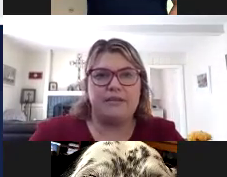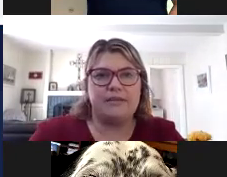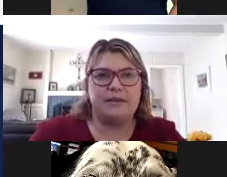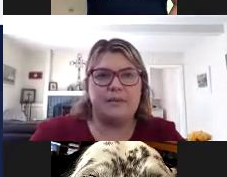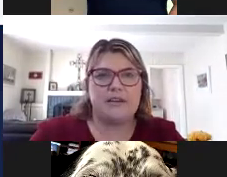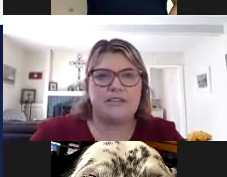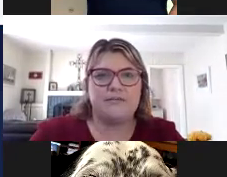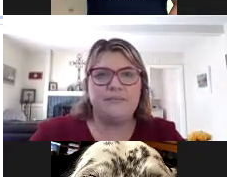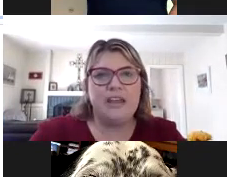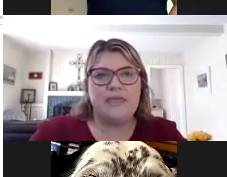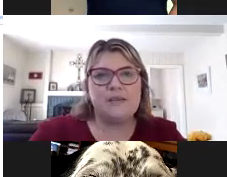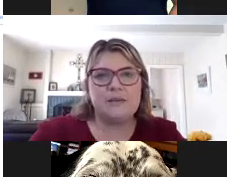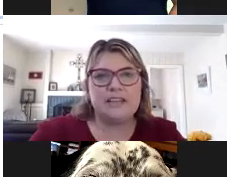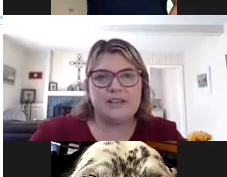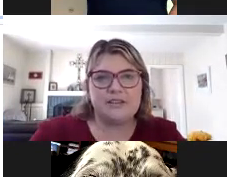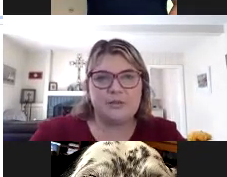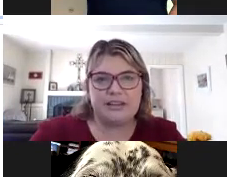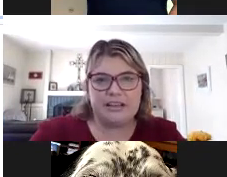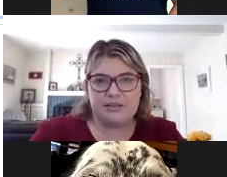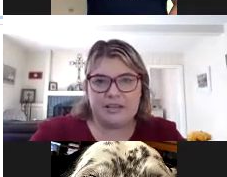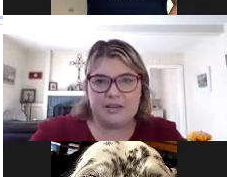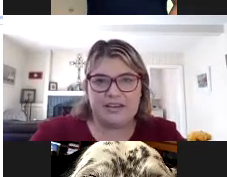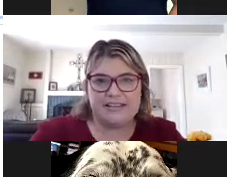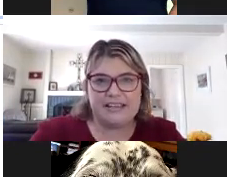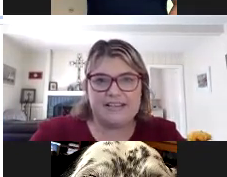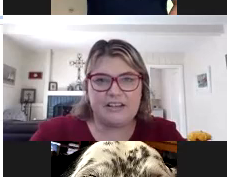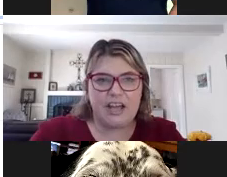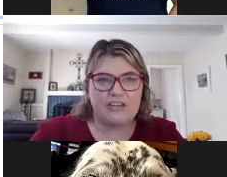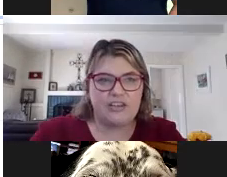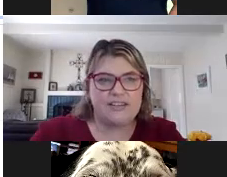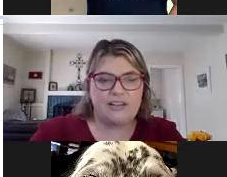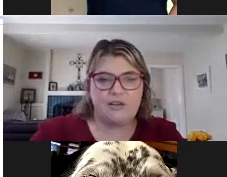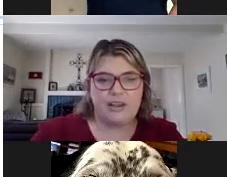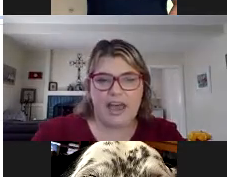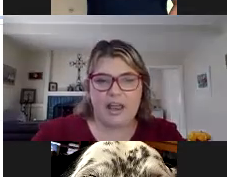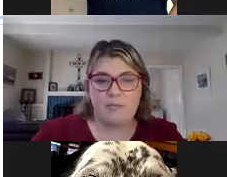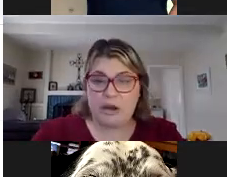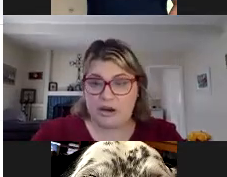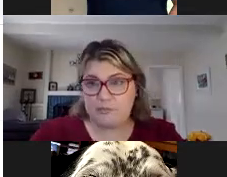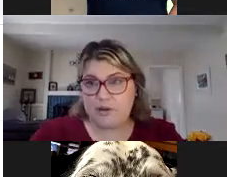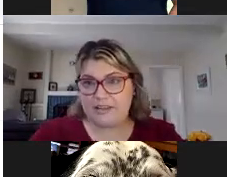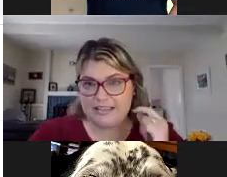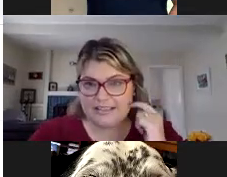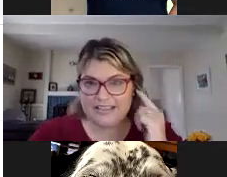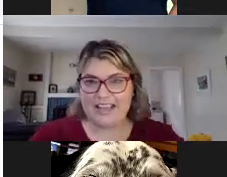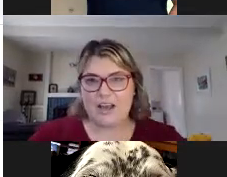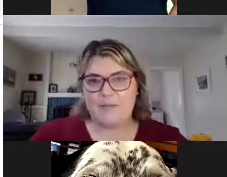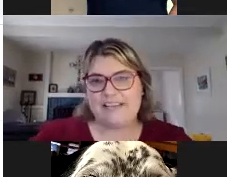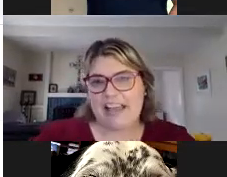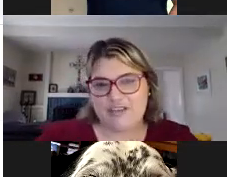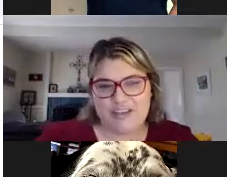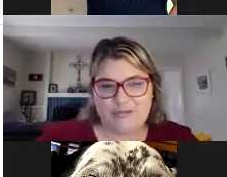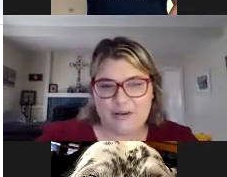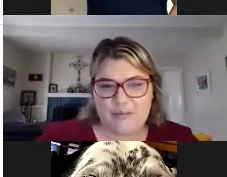I have this one up here too. This one is also really interesting because it's not just a look at American politics.